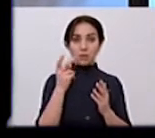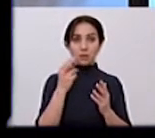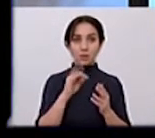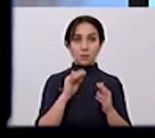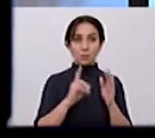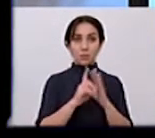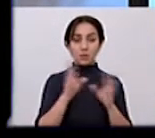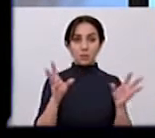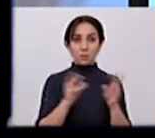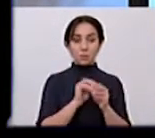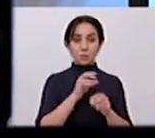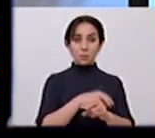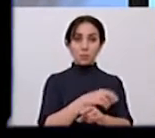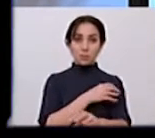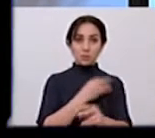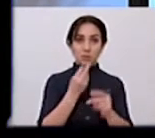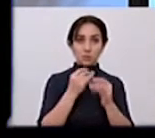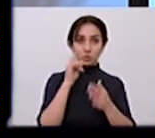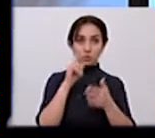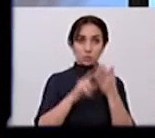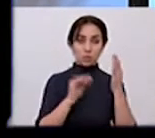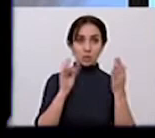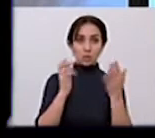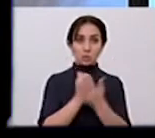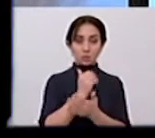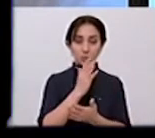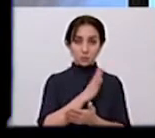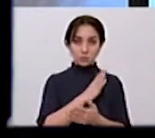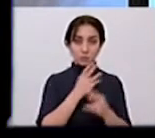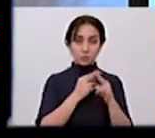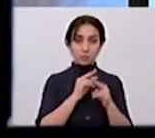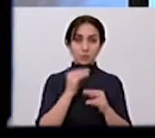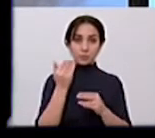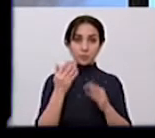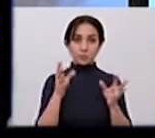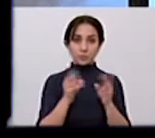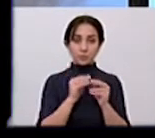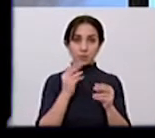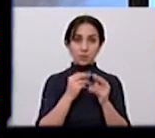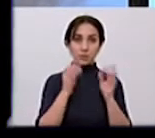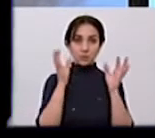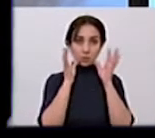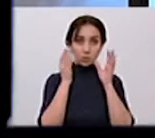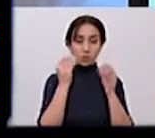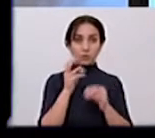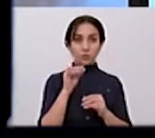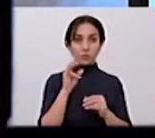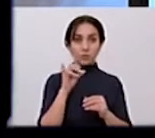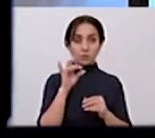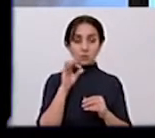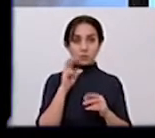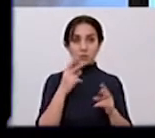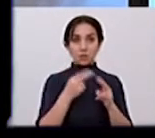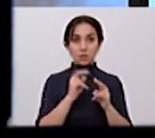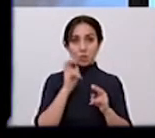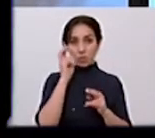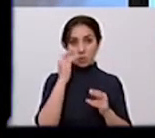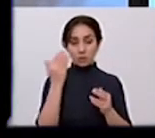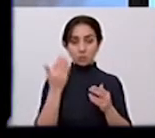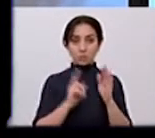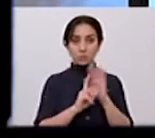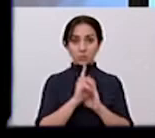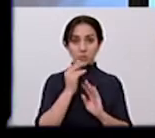Milliy Partiyasi ishonchli g'alabani qo'lga kiritdi va bu bilan islom fundamentalistlarining hokimiyatga